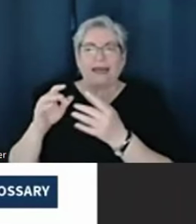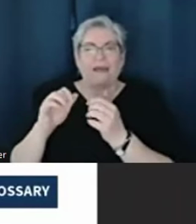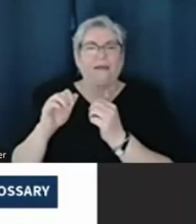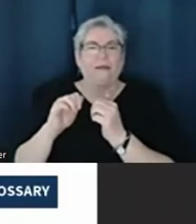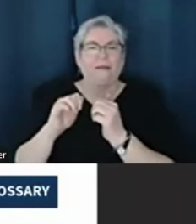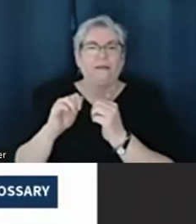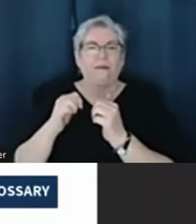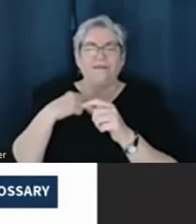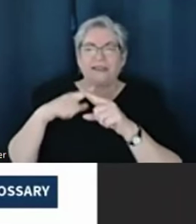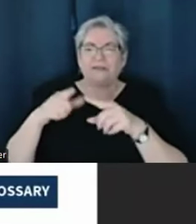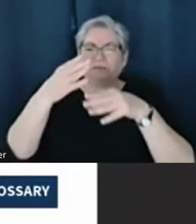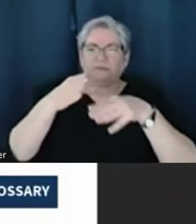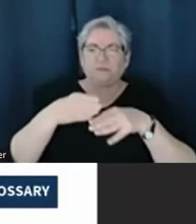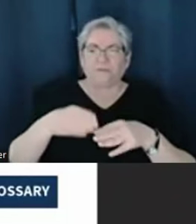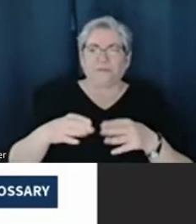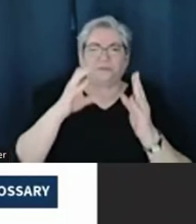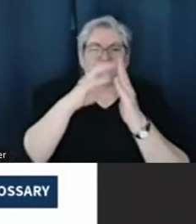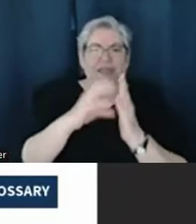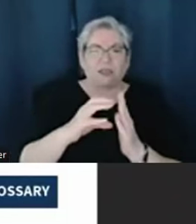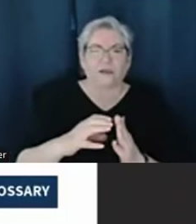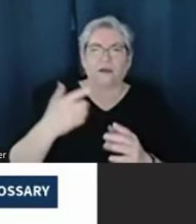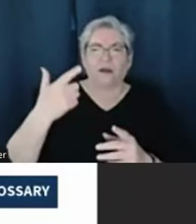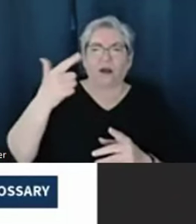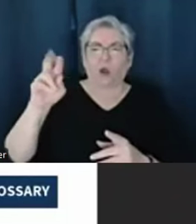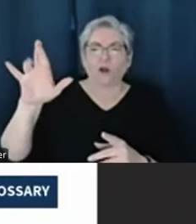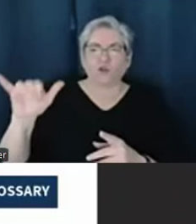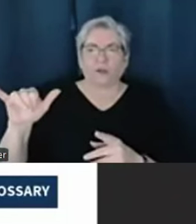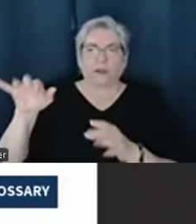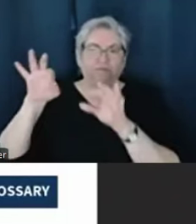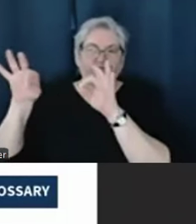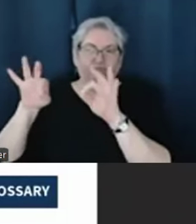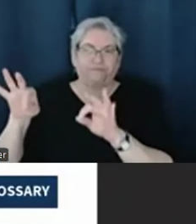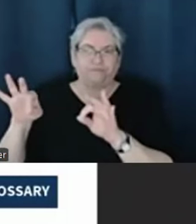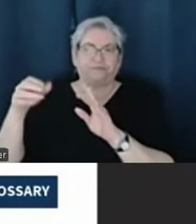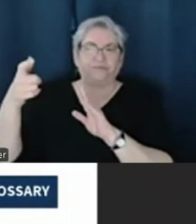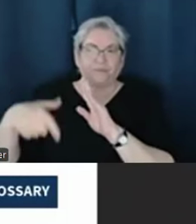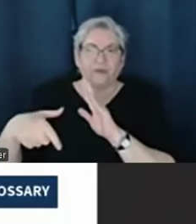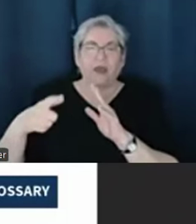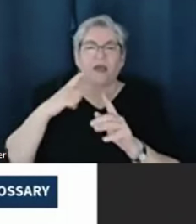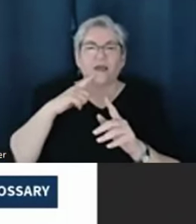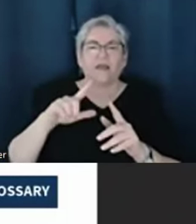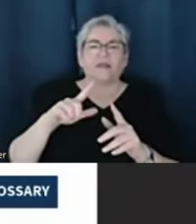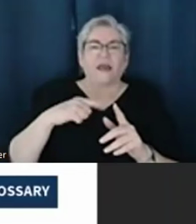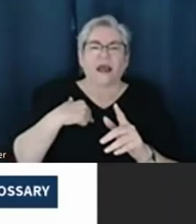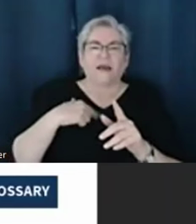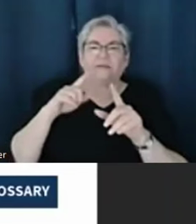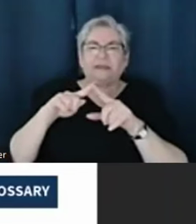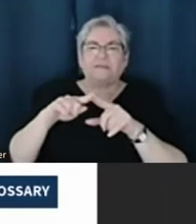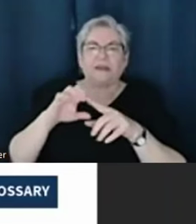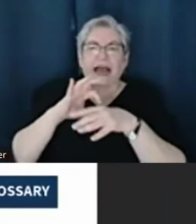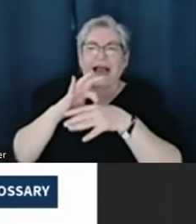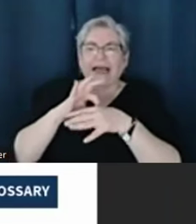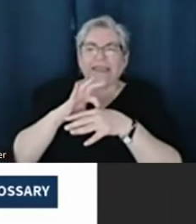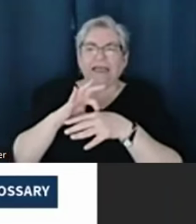sections, including glossary in the first position. And then we have a number of content parts. I'll